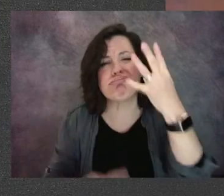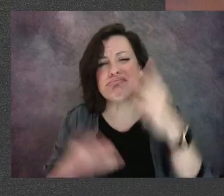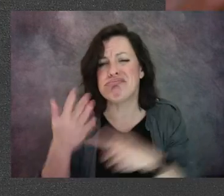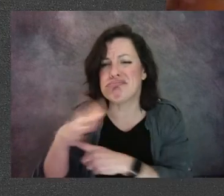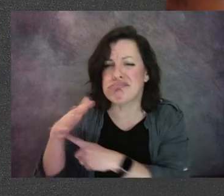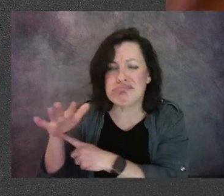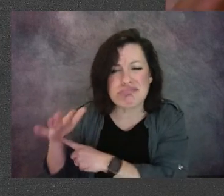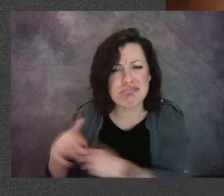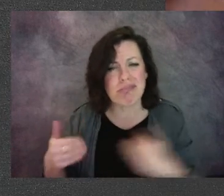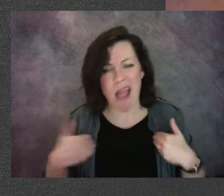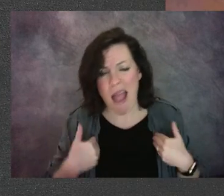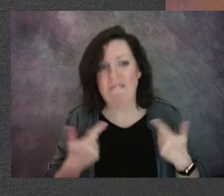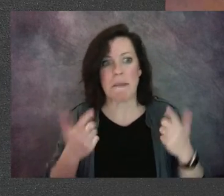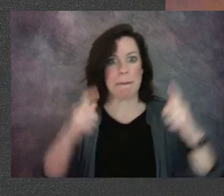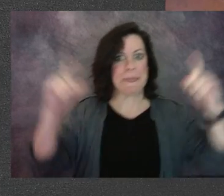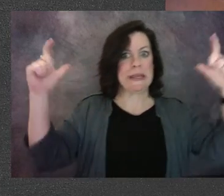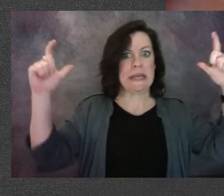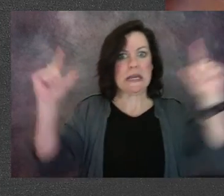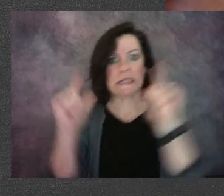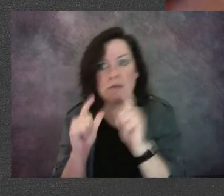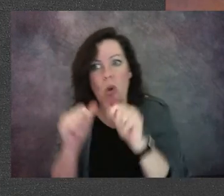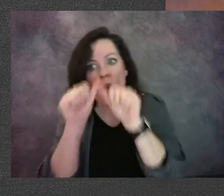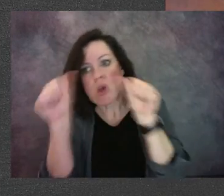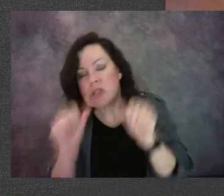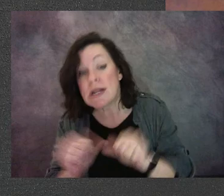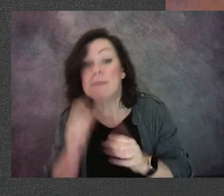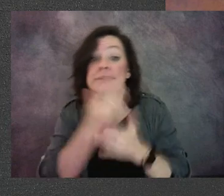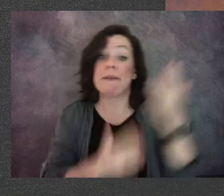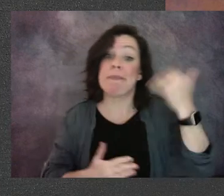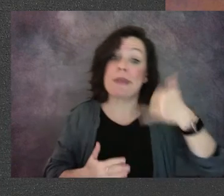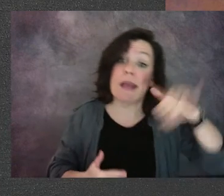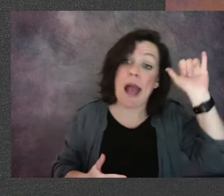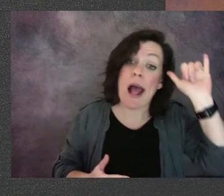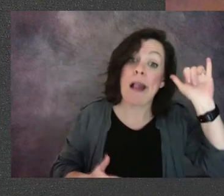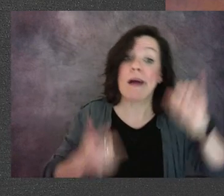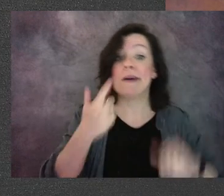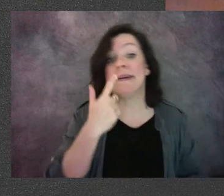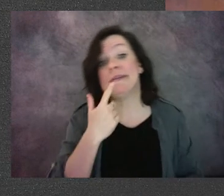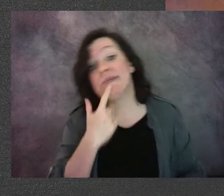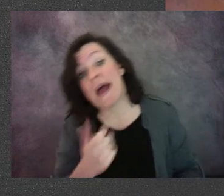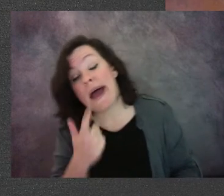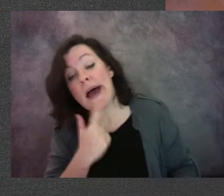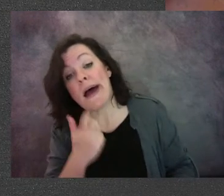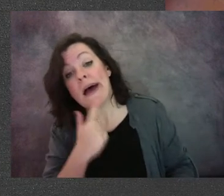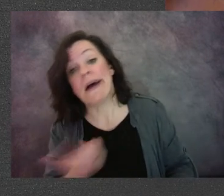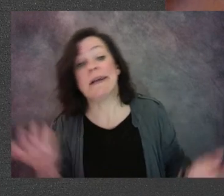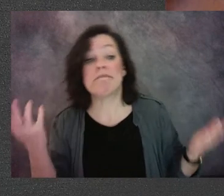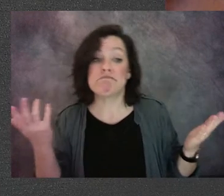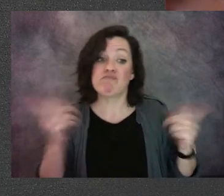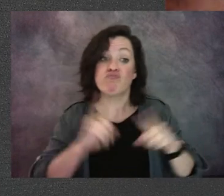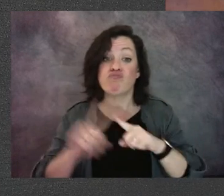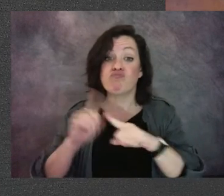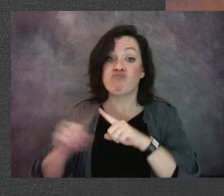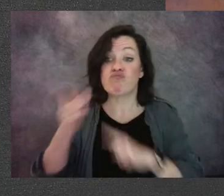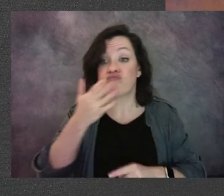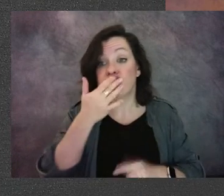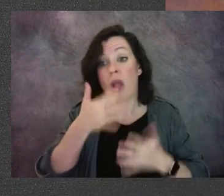and sizes. Some are bigger and some are smaller. Some are yellow, some are